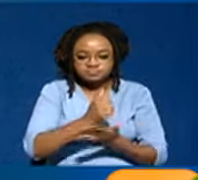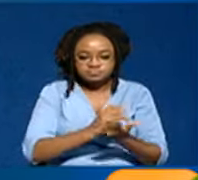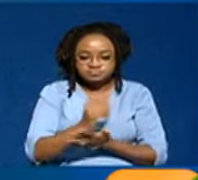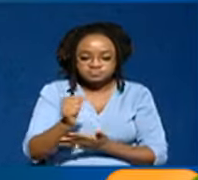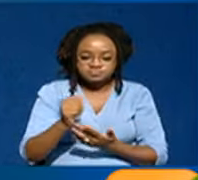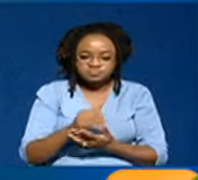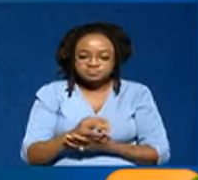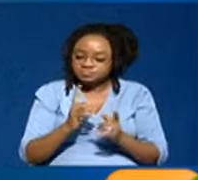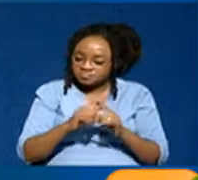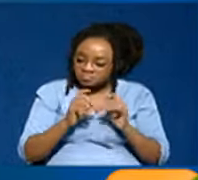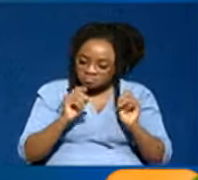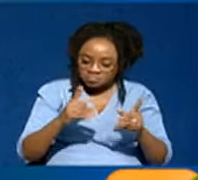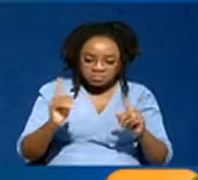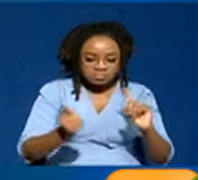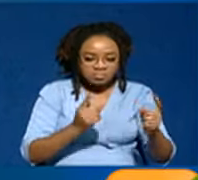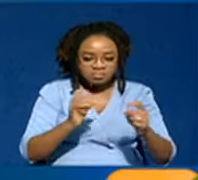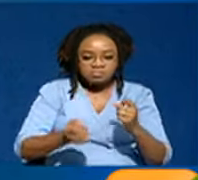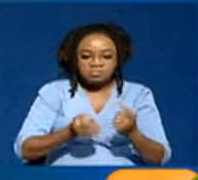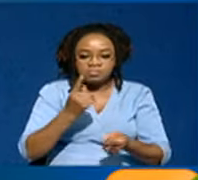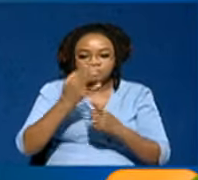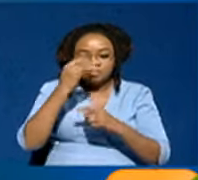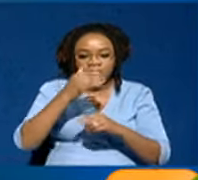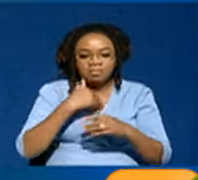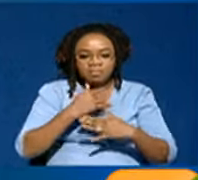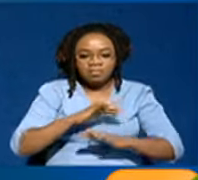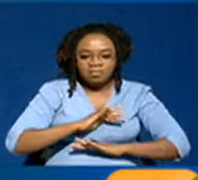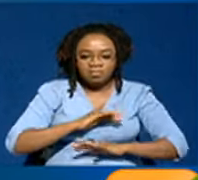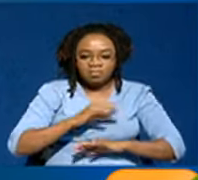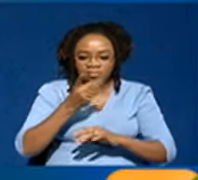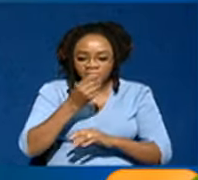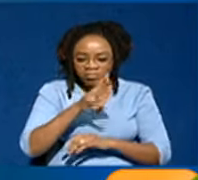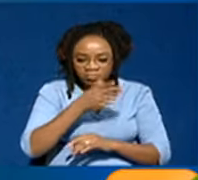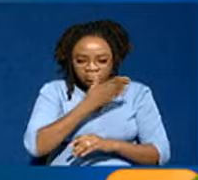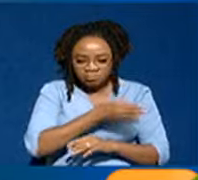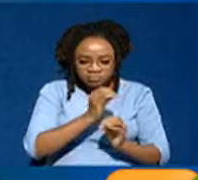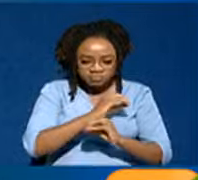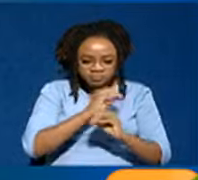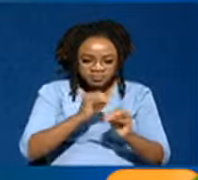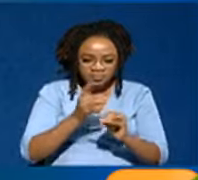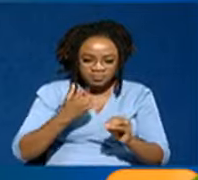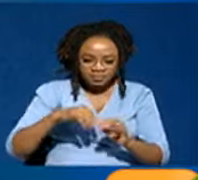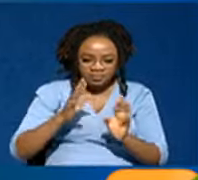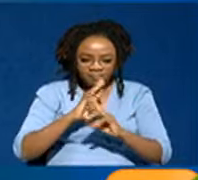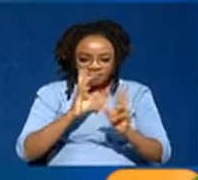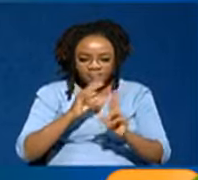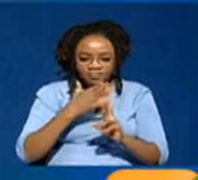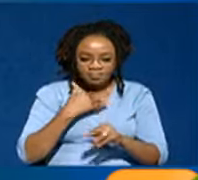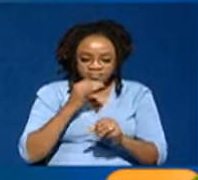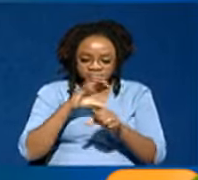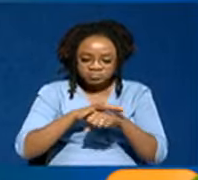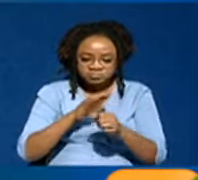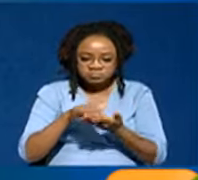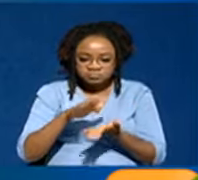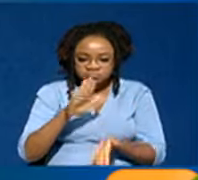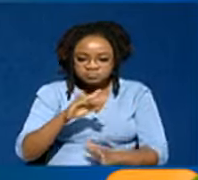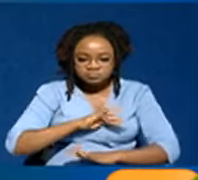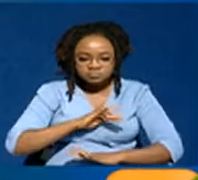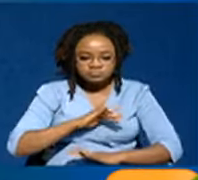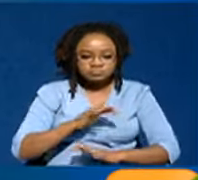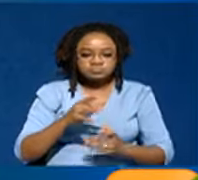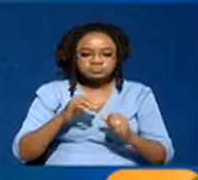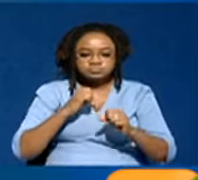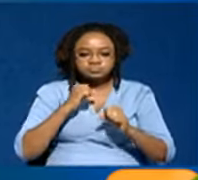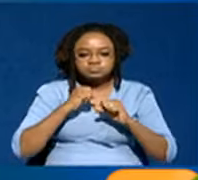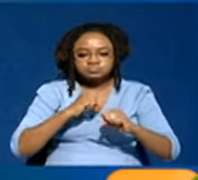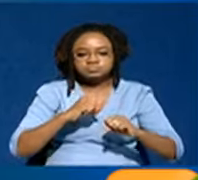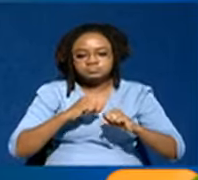for good reason, because we have a shortage of doctors. We want to really be able to produce enough doctors. So in trying to bridge that